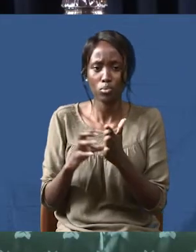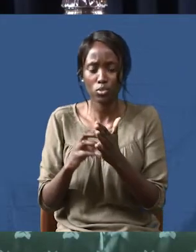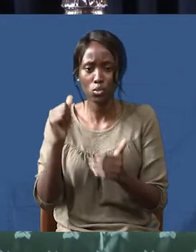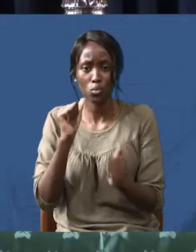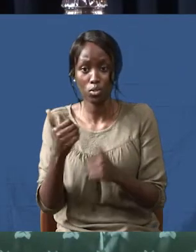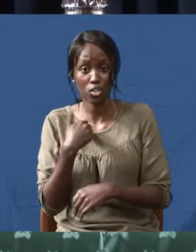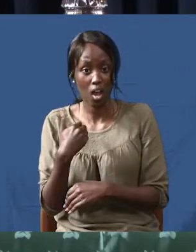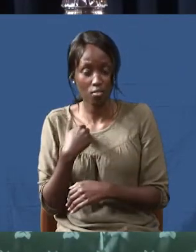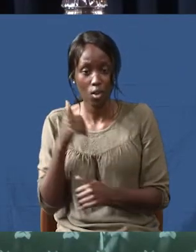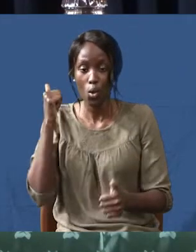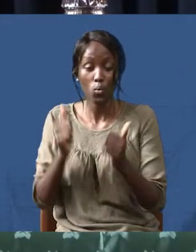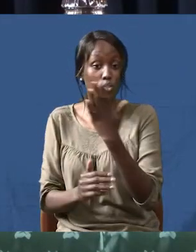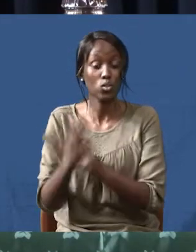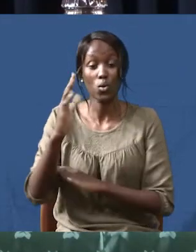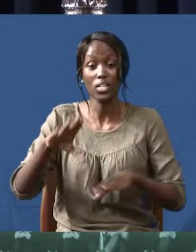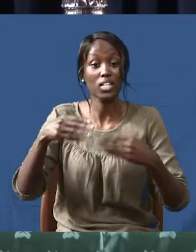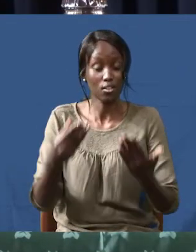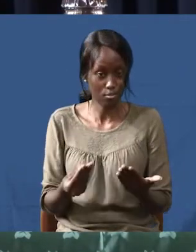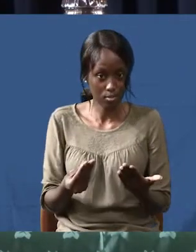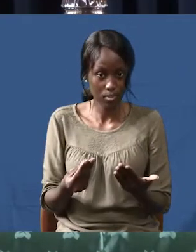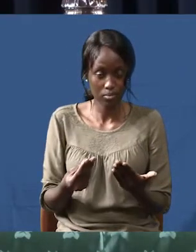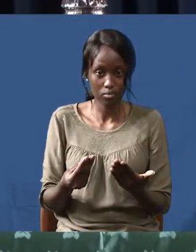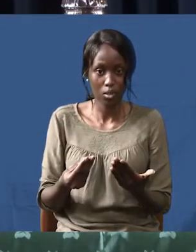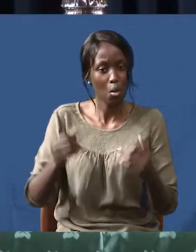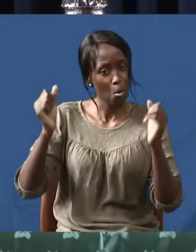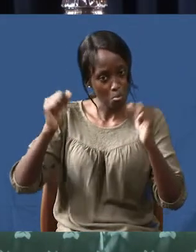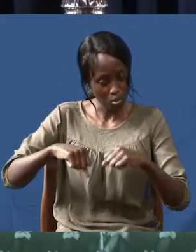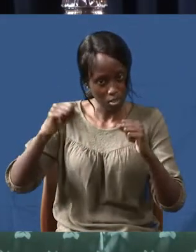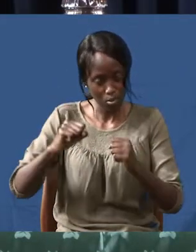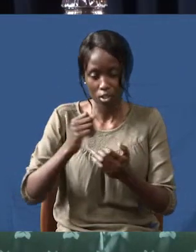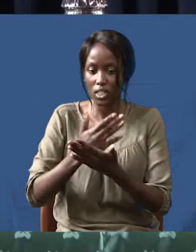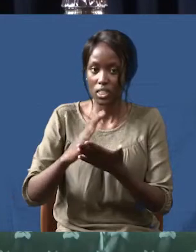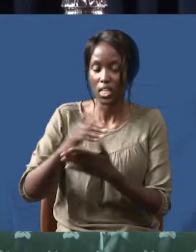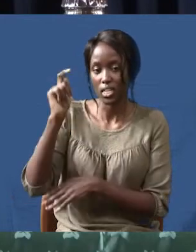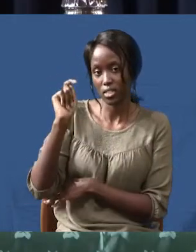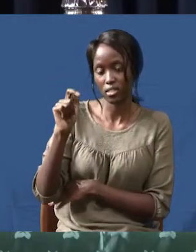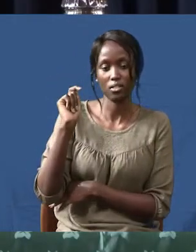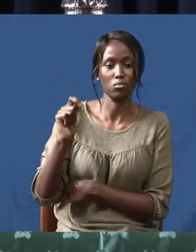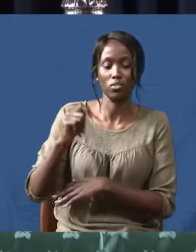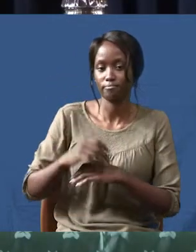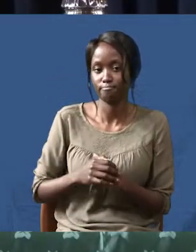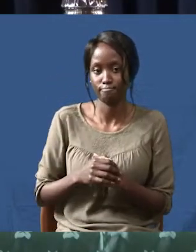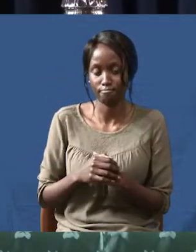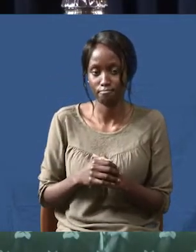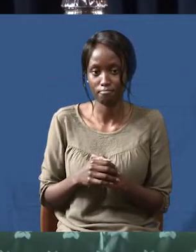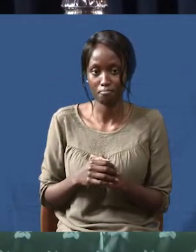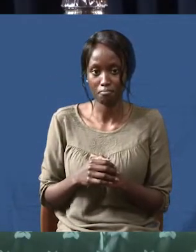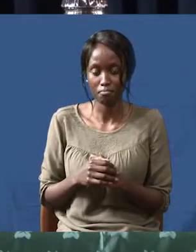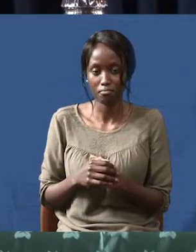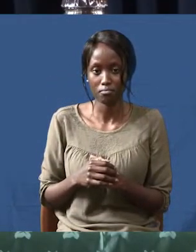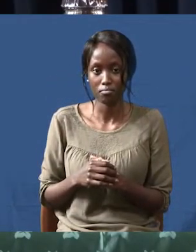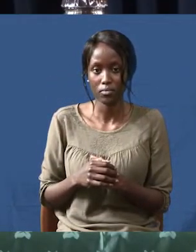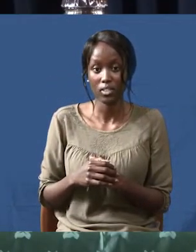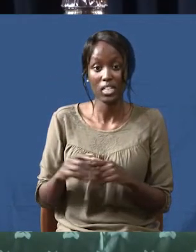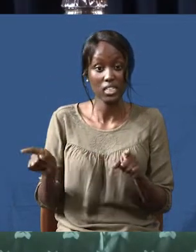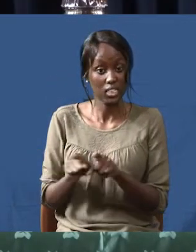position God has given us, we can share our testimony as Barnabas did,